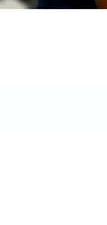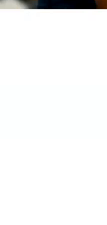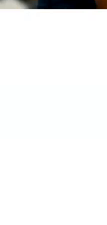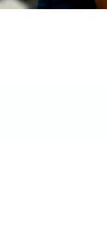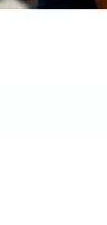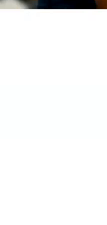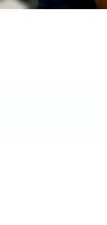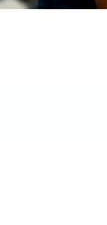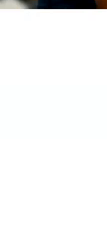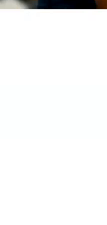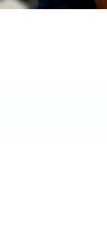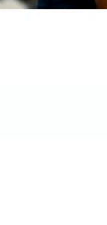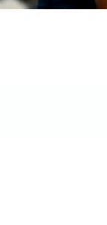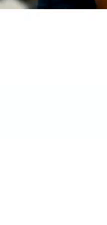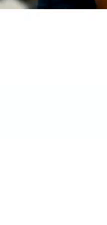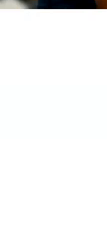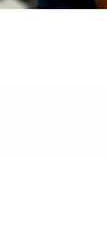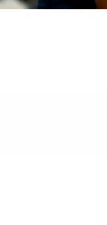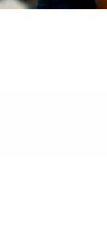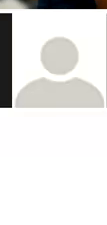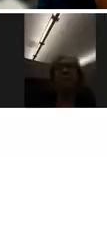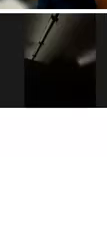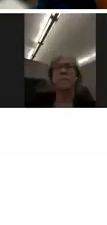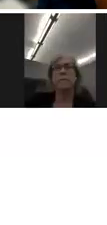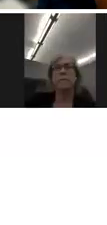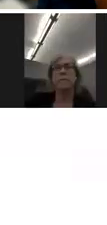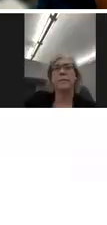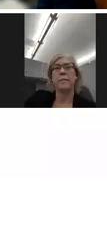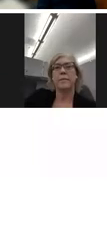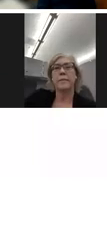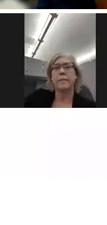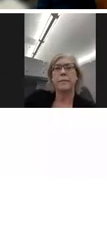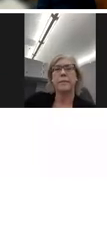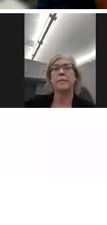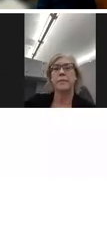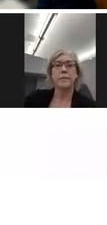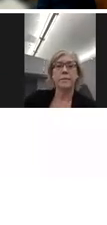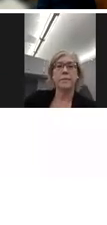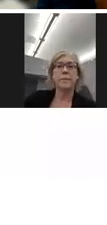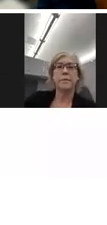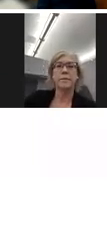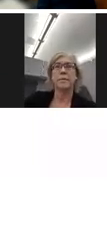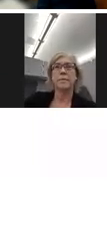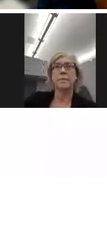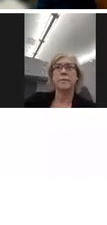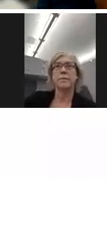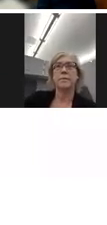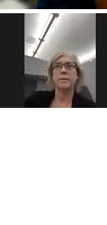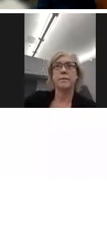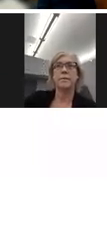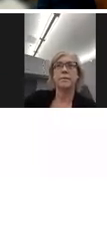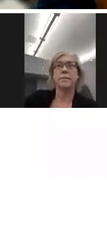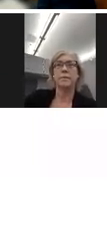that we do to make sure that we can help those individuals increase the basic skills they may need to complete a